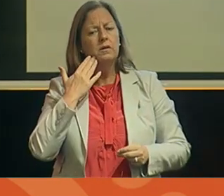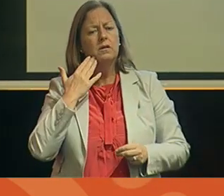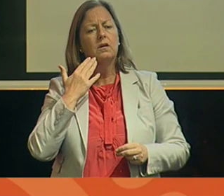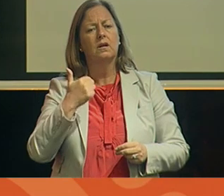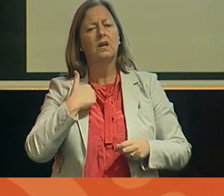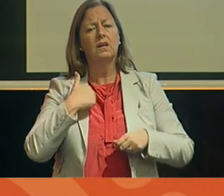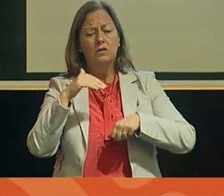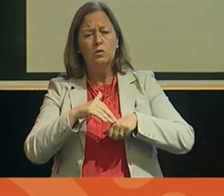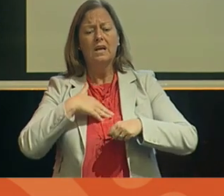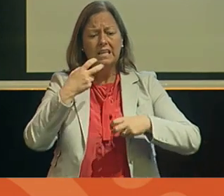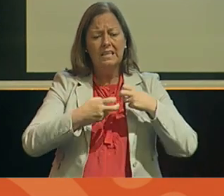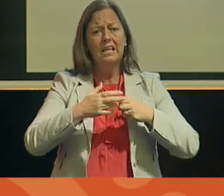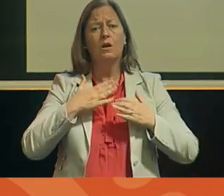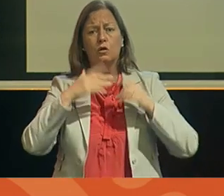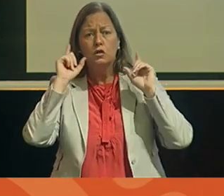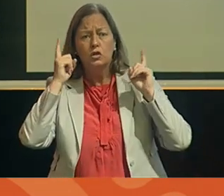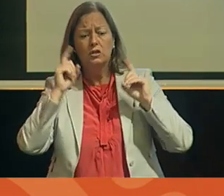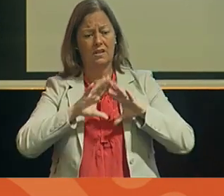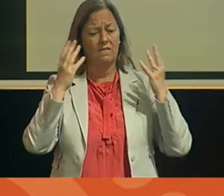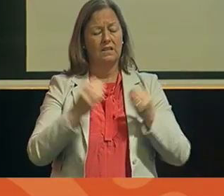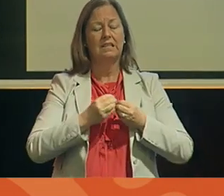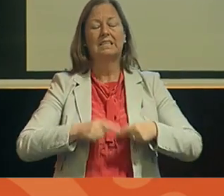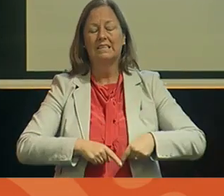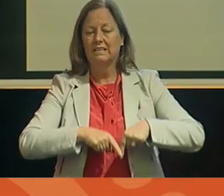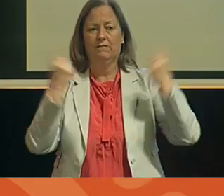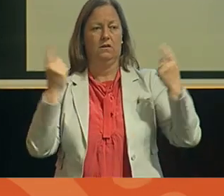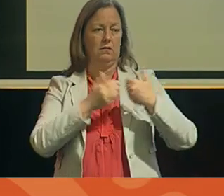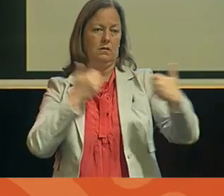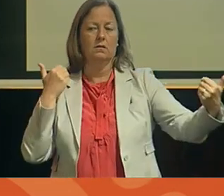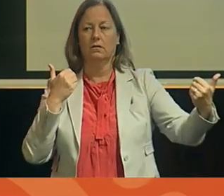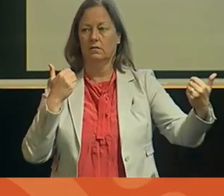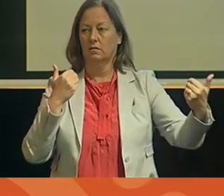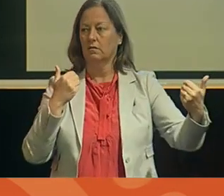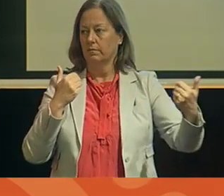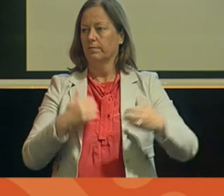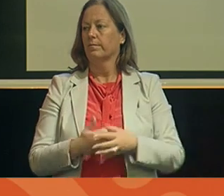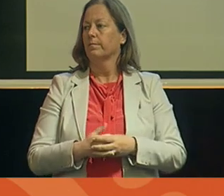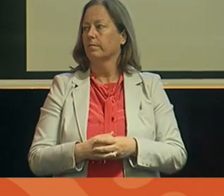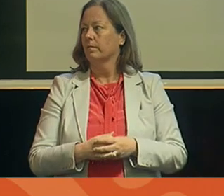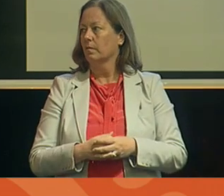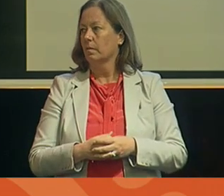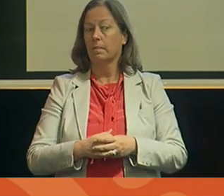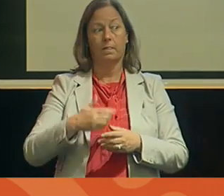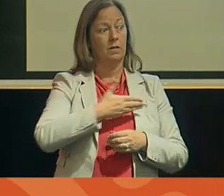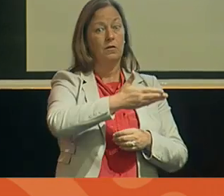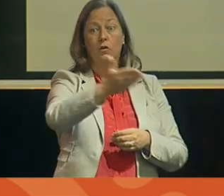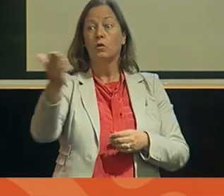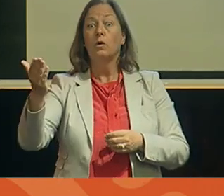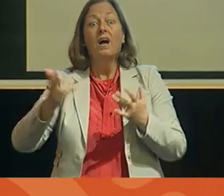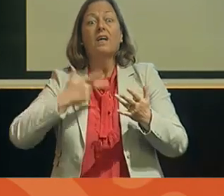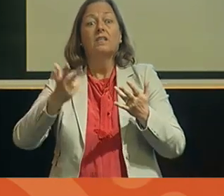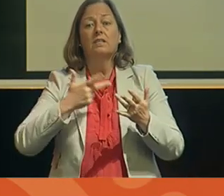issues, our needs, our concerns are totally different. So I beg the Global Fund and everyone else that out